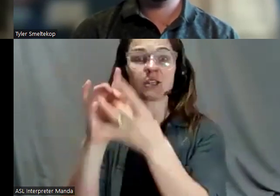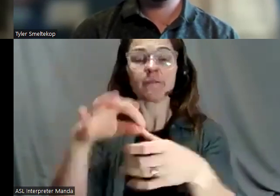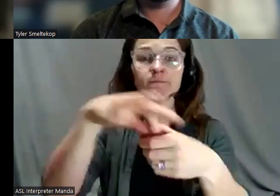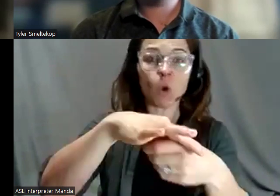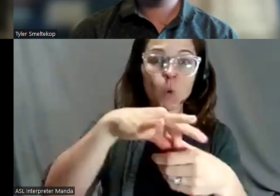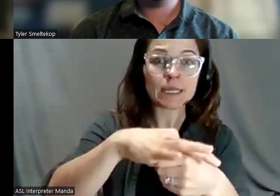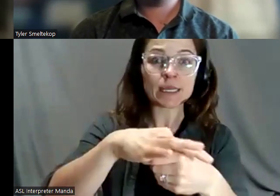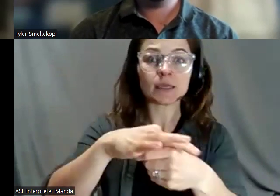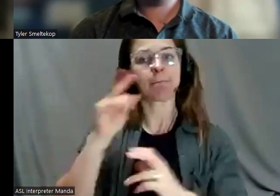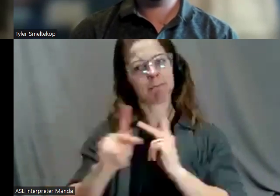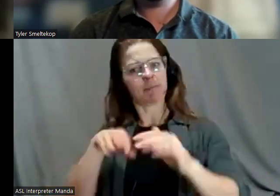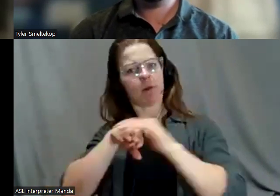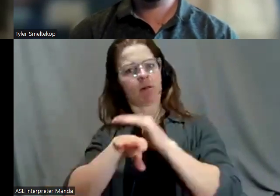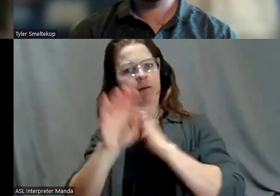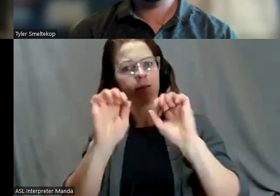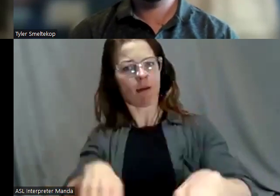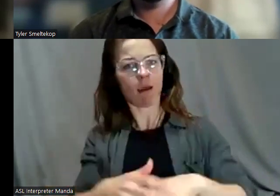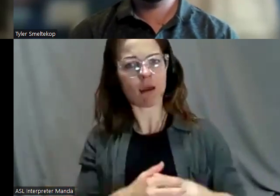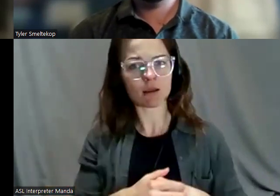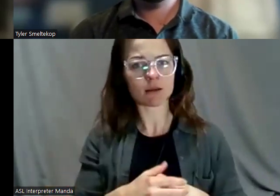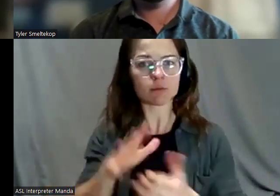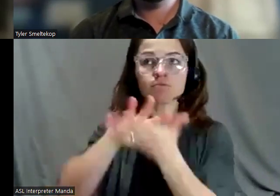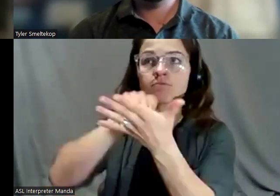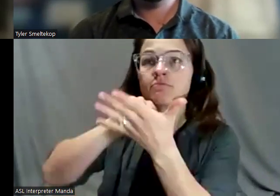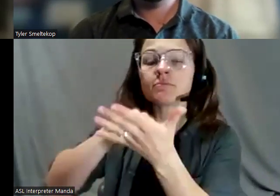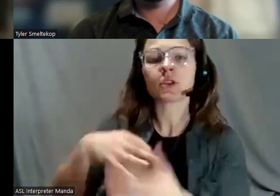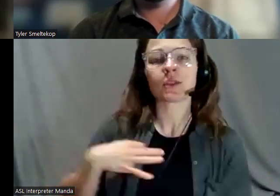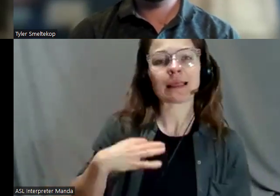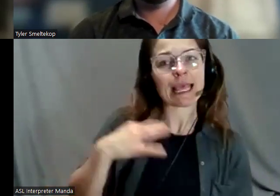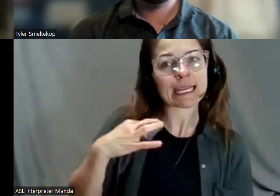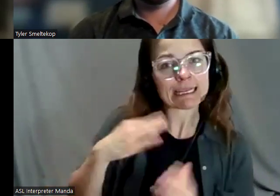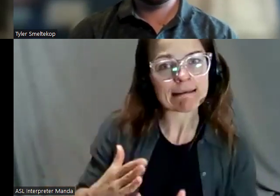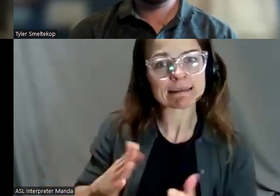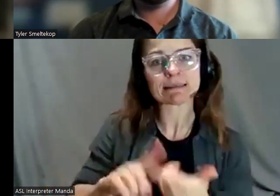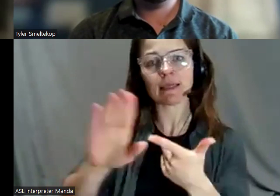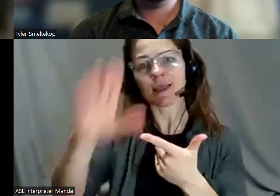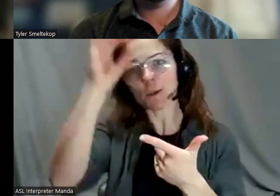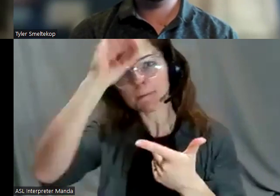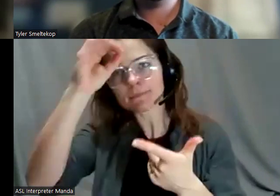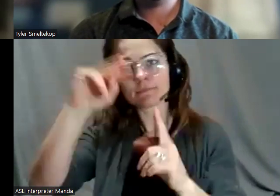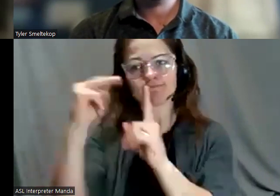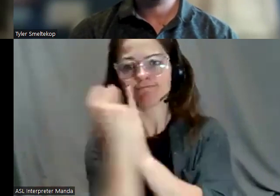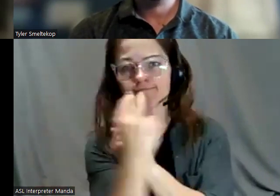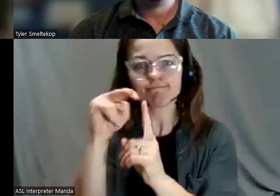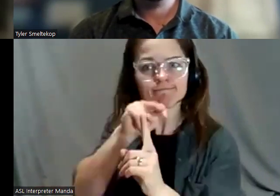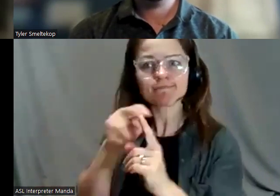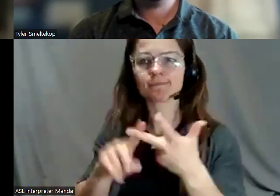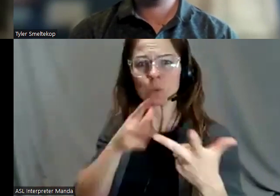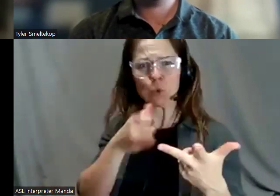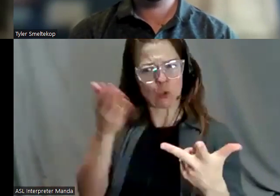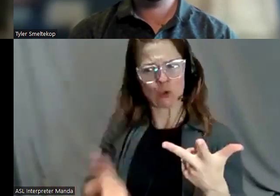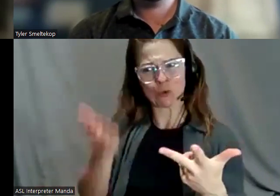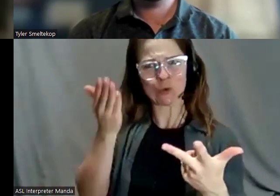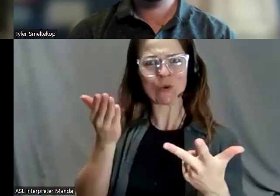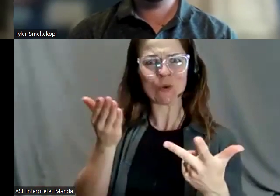voting and to find out about the candidates, what their positions are, who they are,